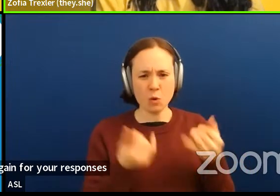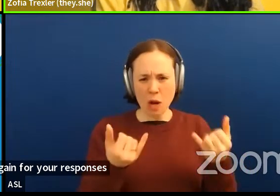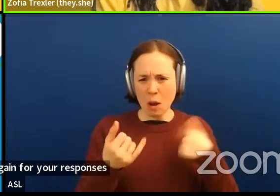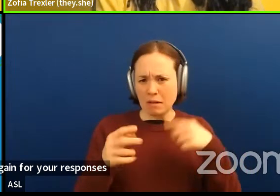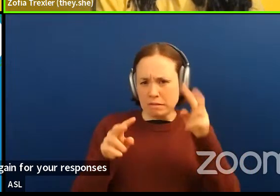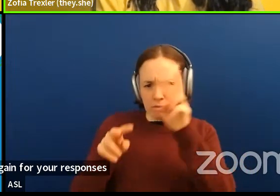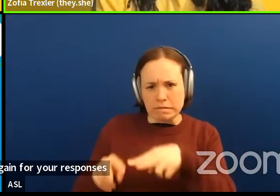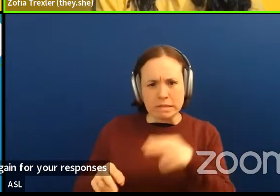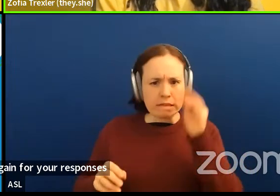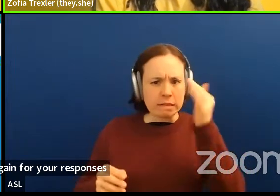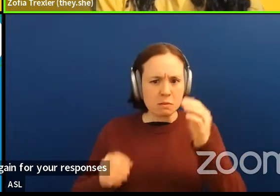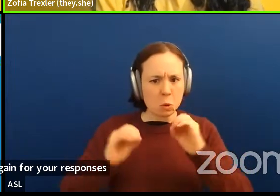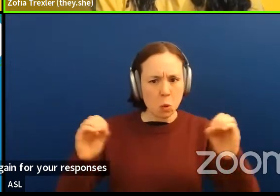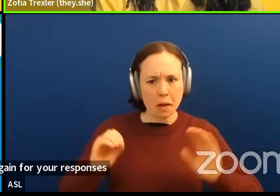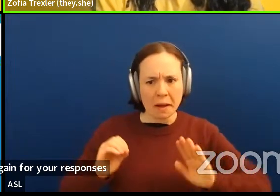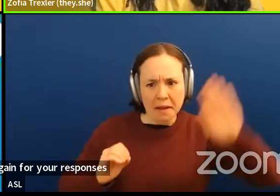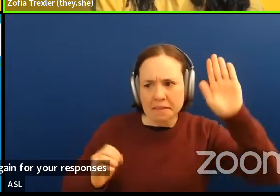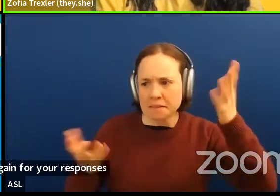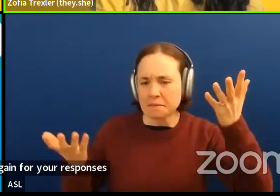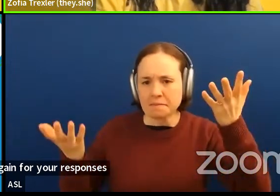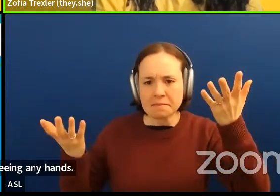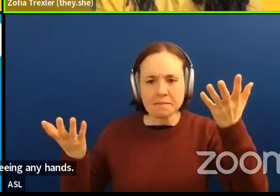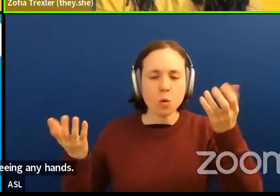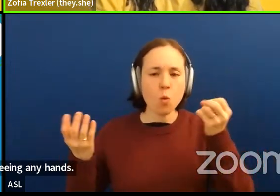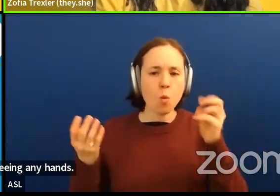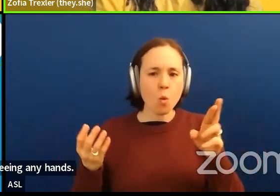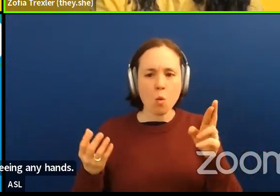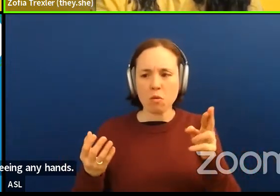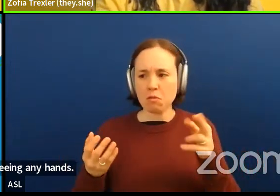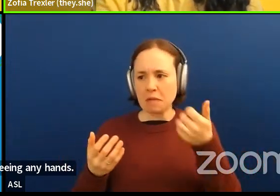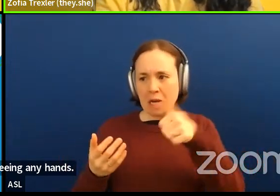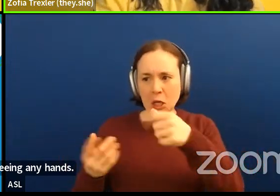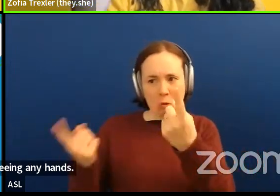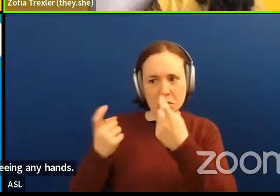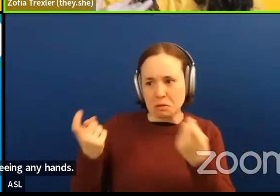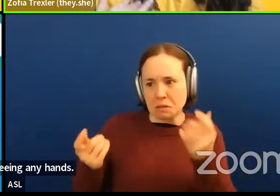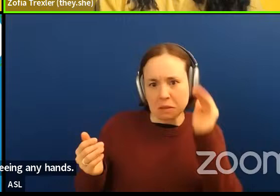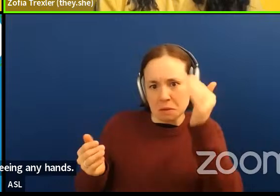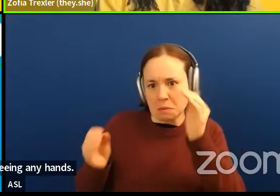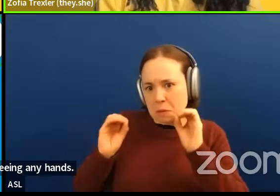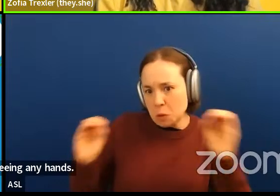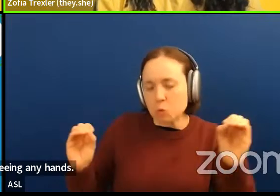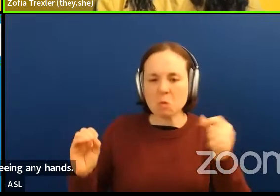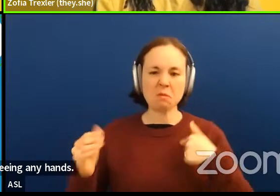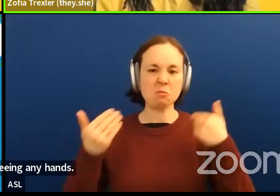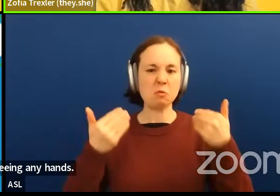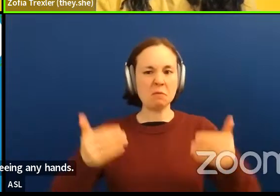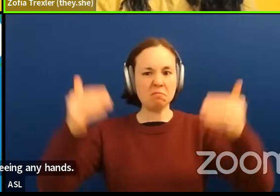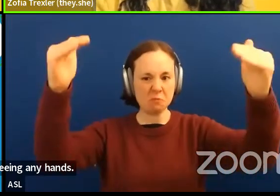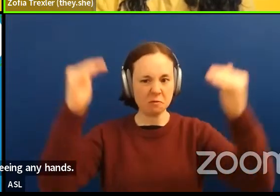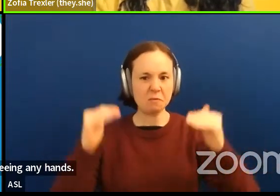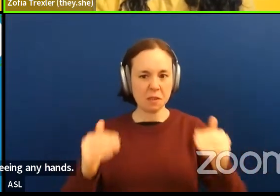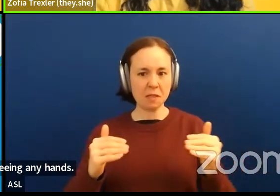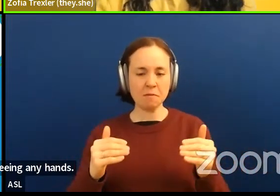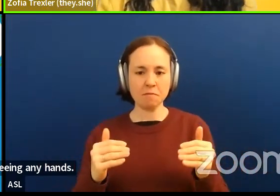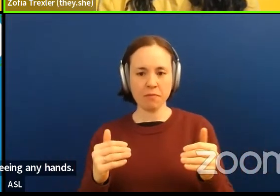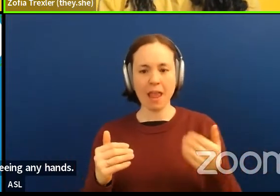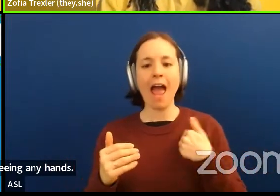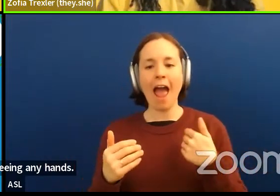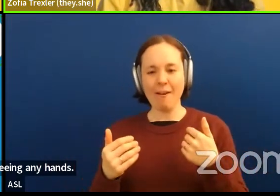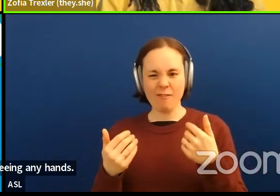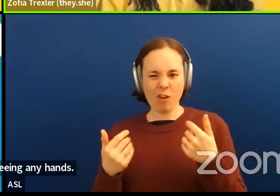hands or any questions. So I'll move on to the next question we have